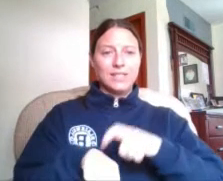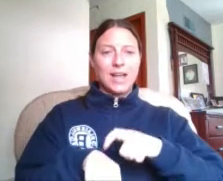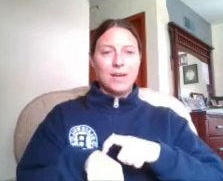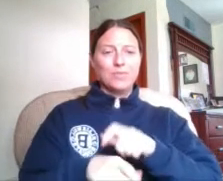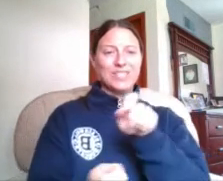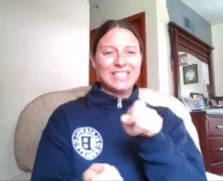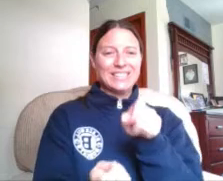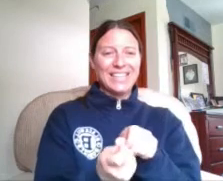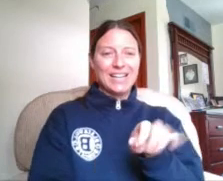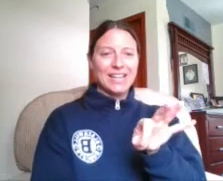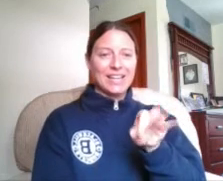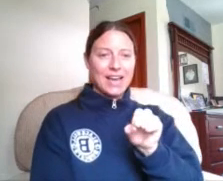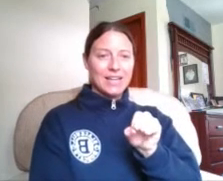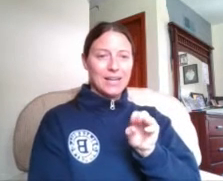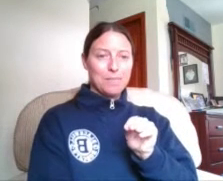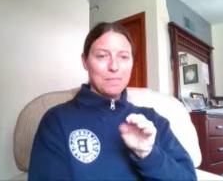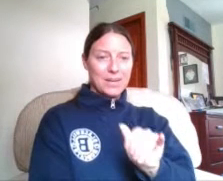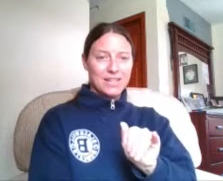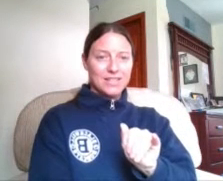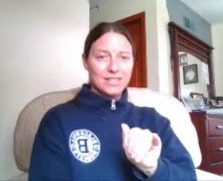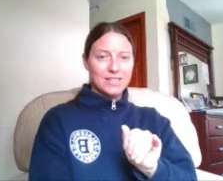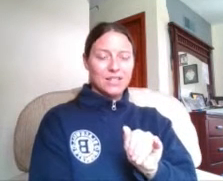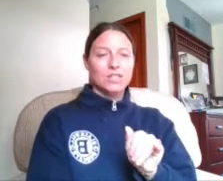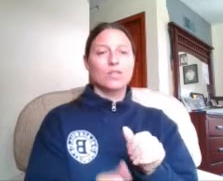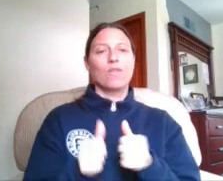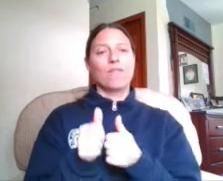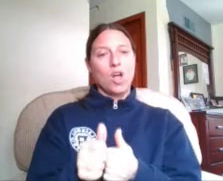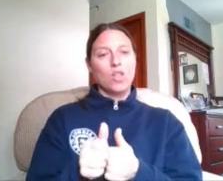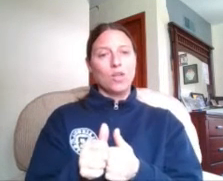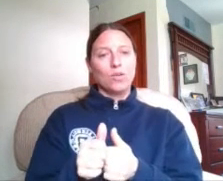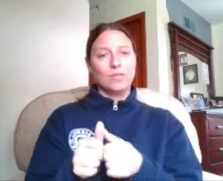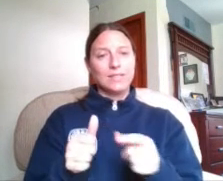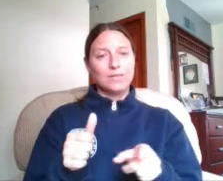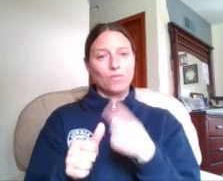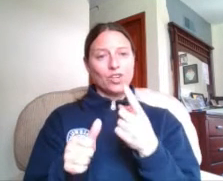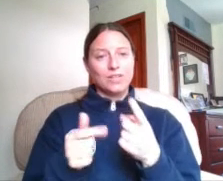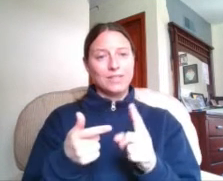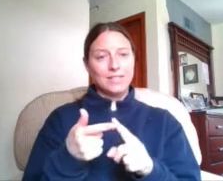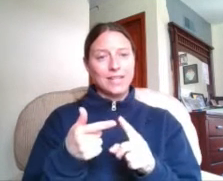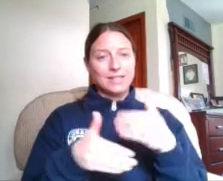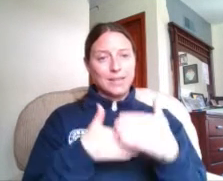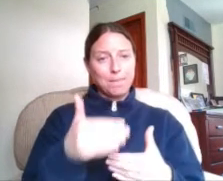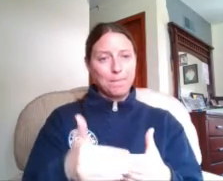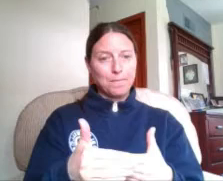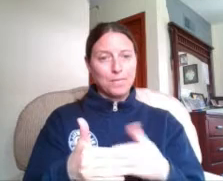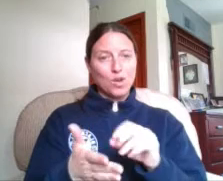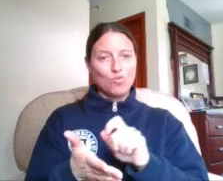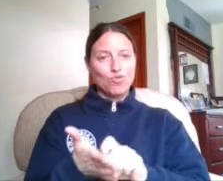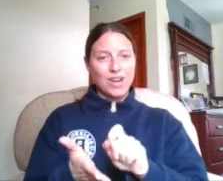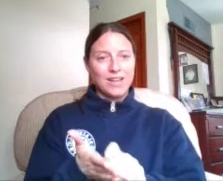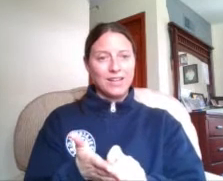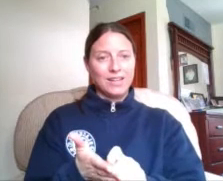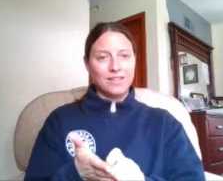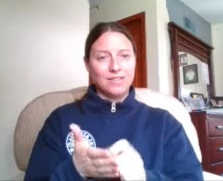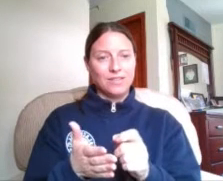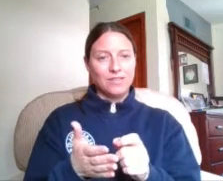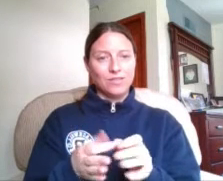minutes? So again, you're going to follow step 1 and 2. Write in your values,